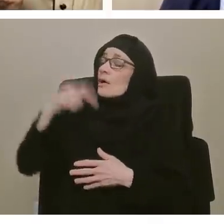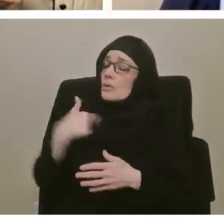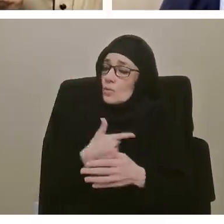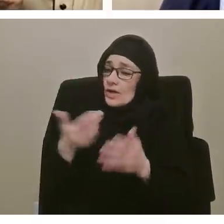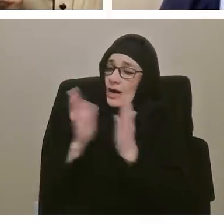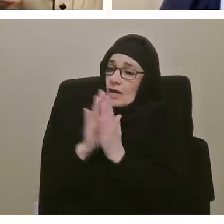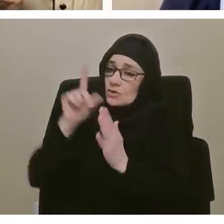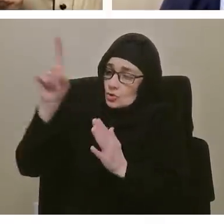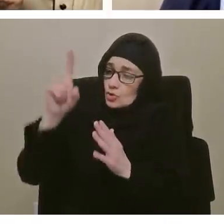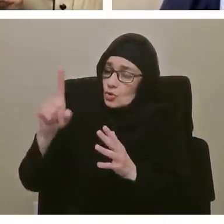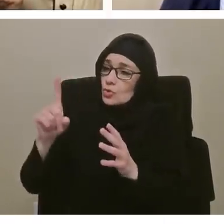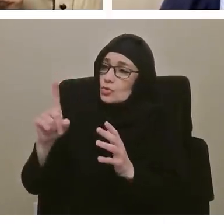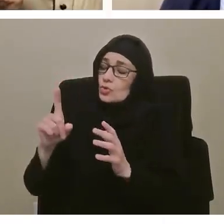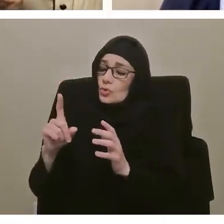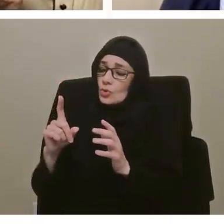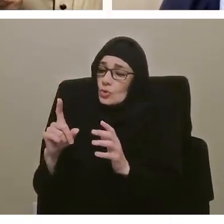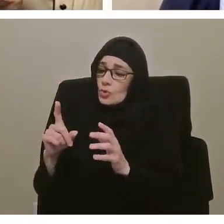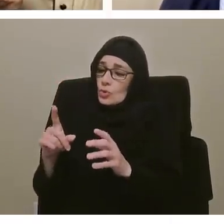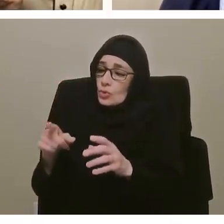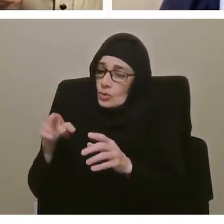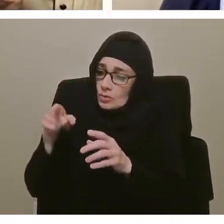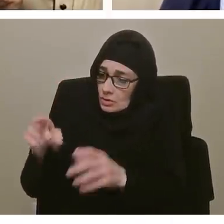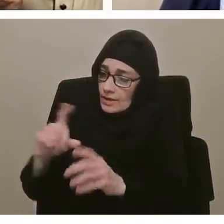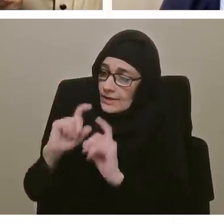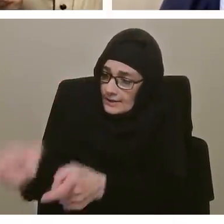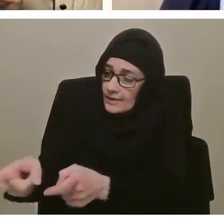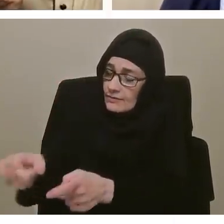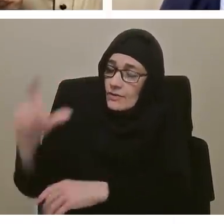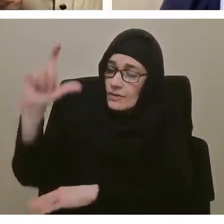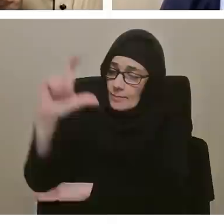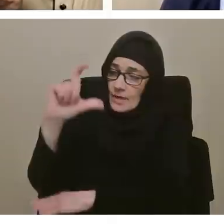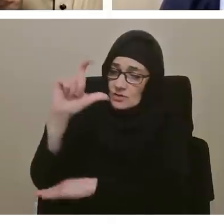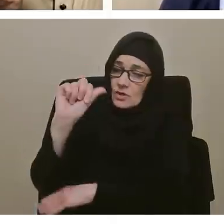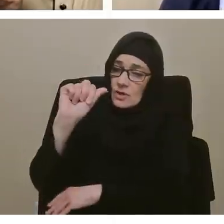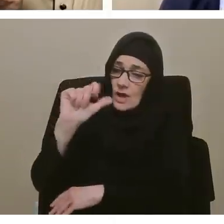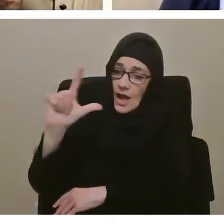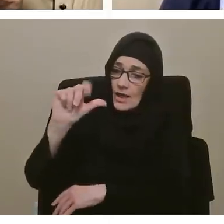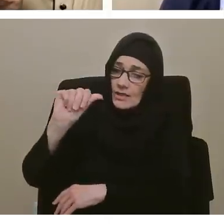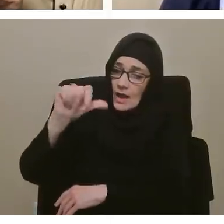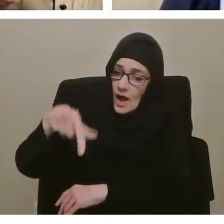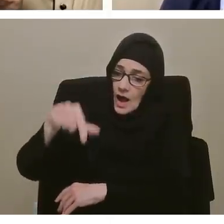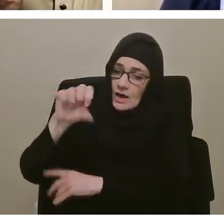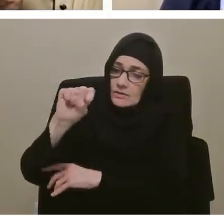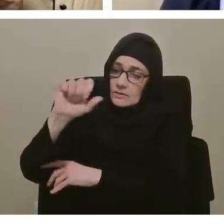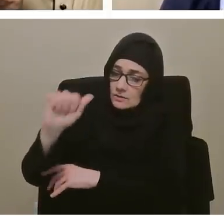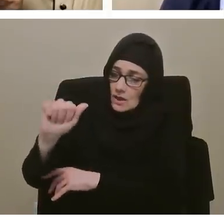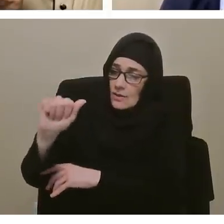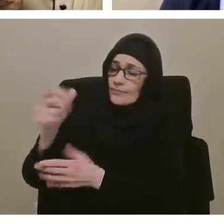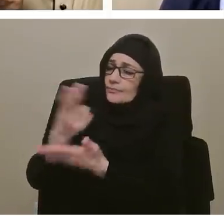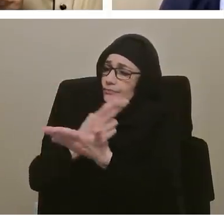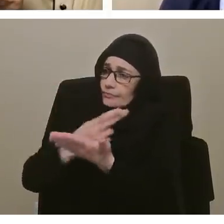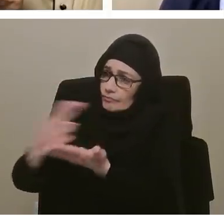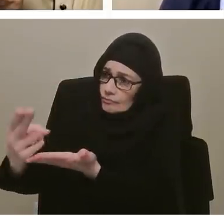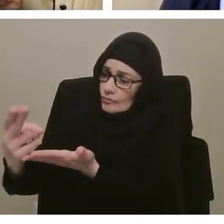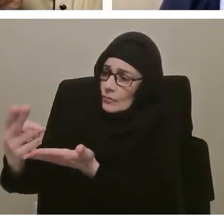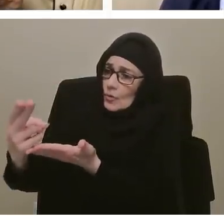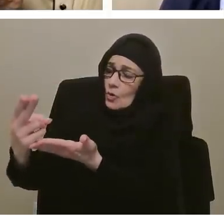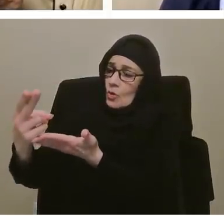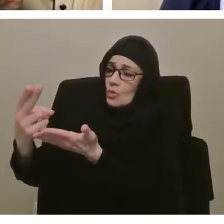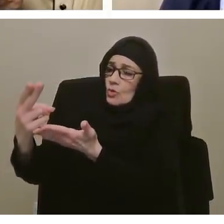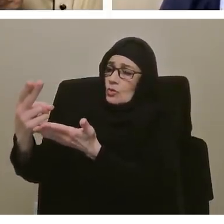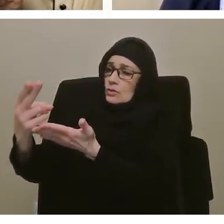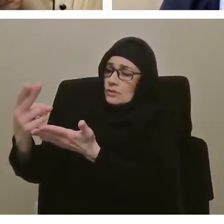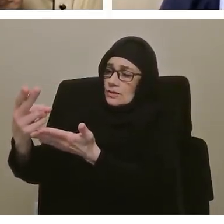grant Al-Masjid Al-Aqsa sacredness and sanctity. one that is palpable in a way that